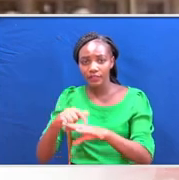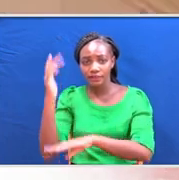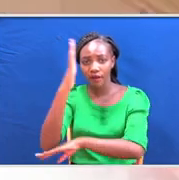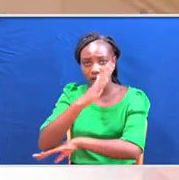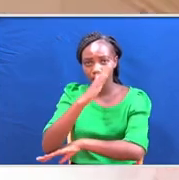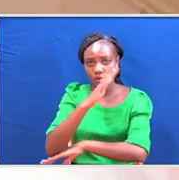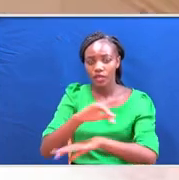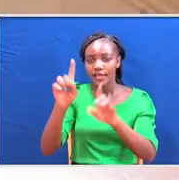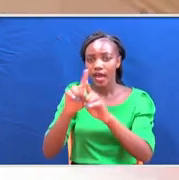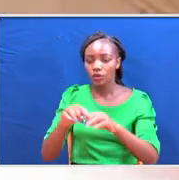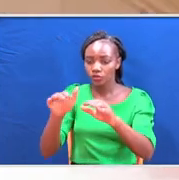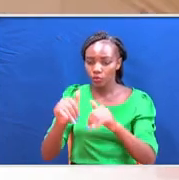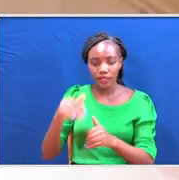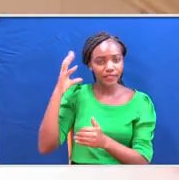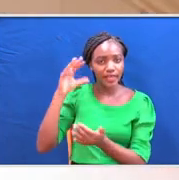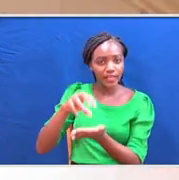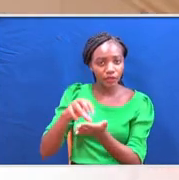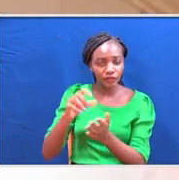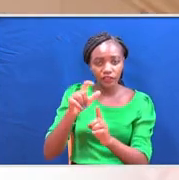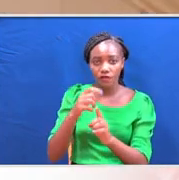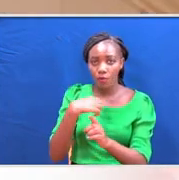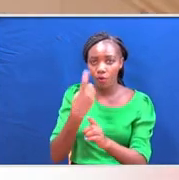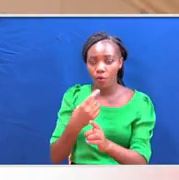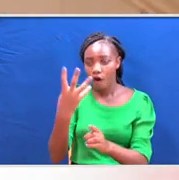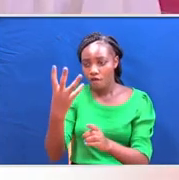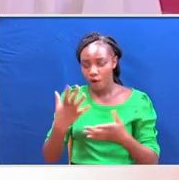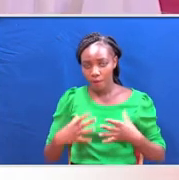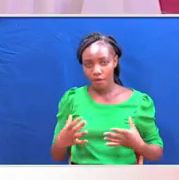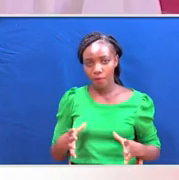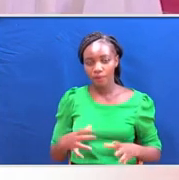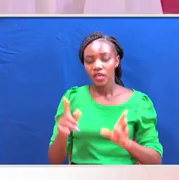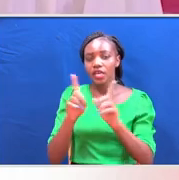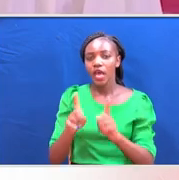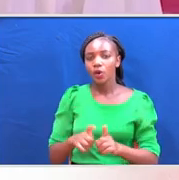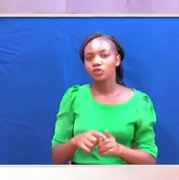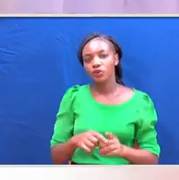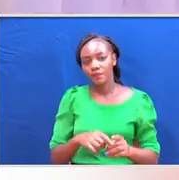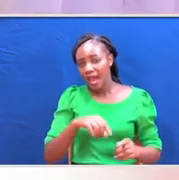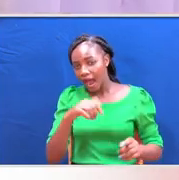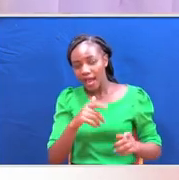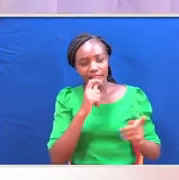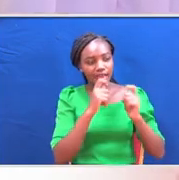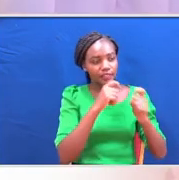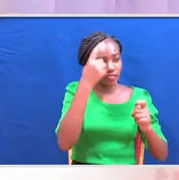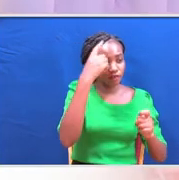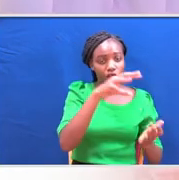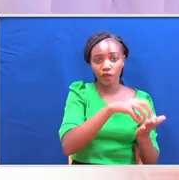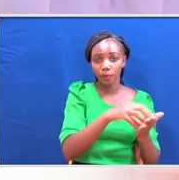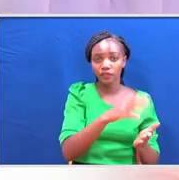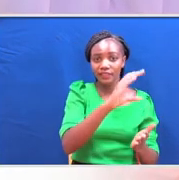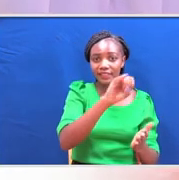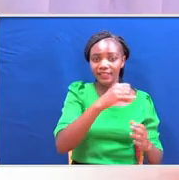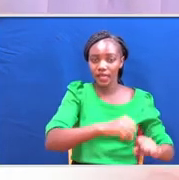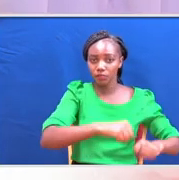afternoon pending hearing of petitions filed by four petitioners. However, the ongoing interviews for the position of